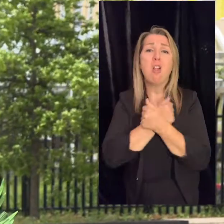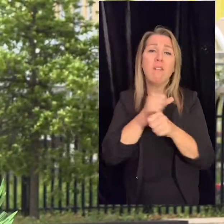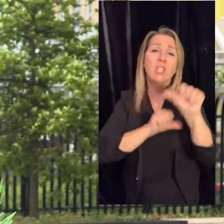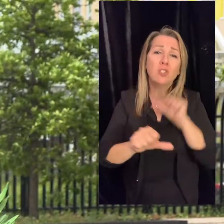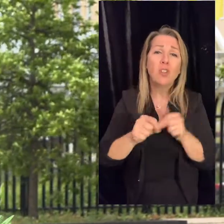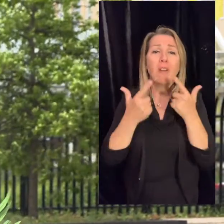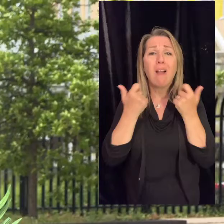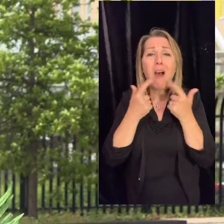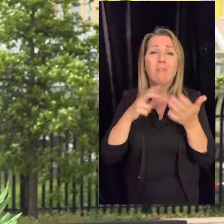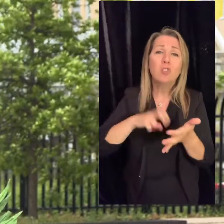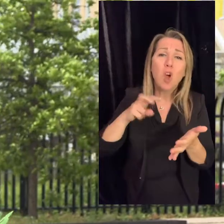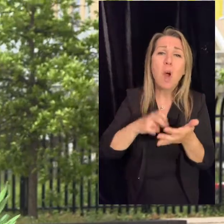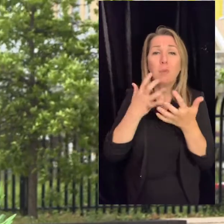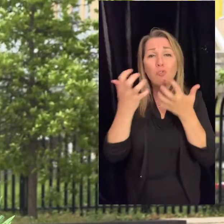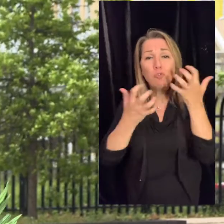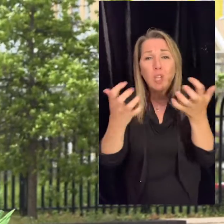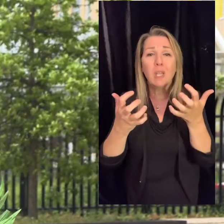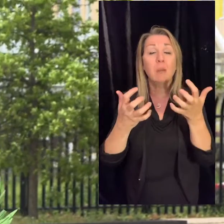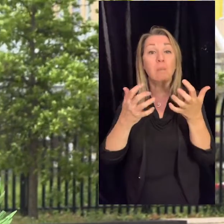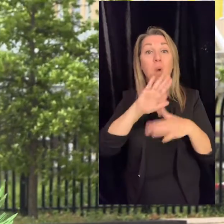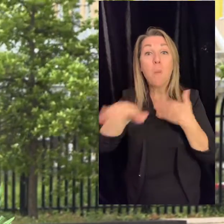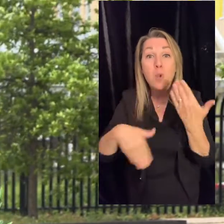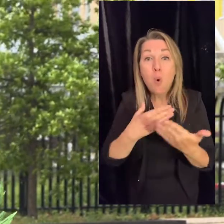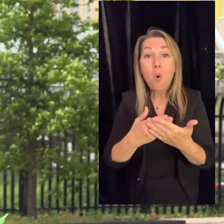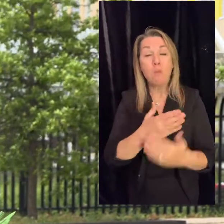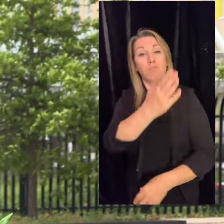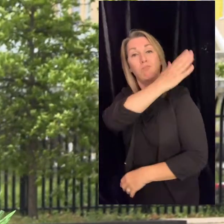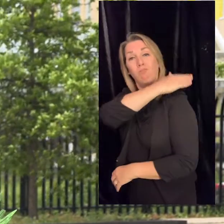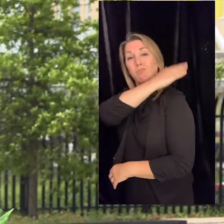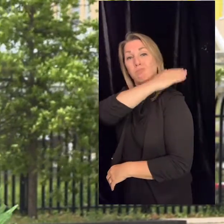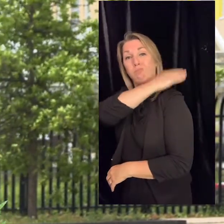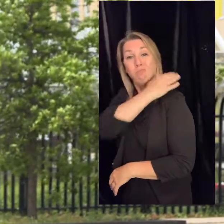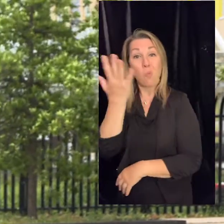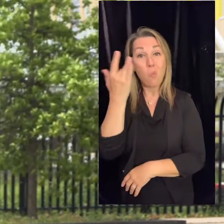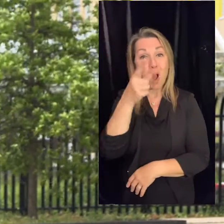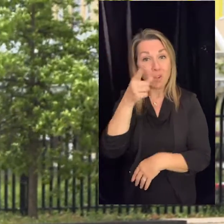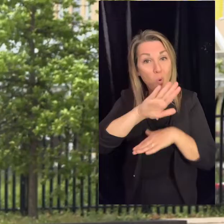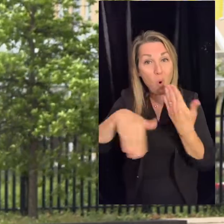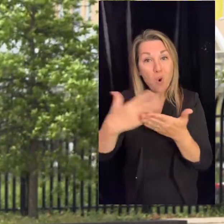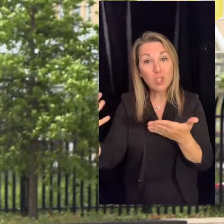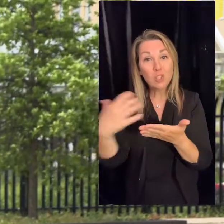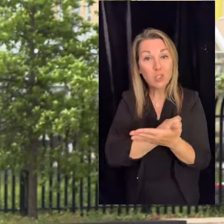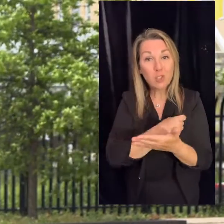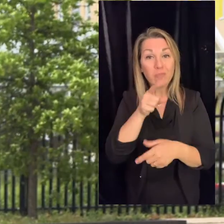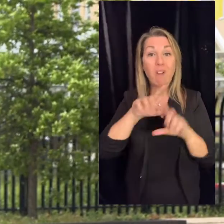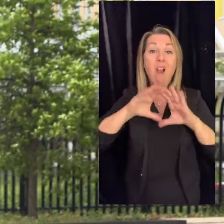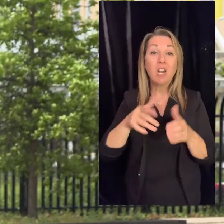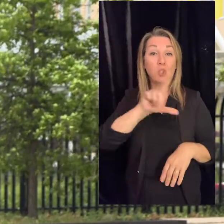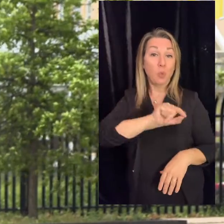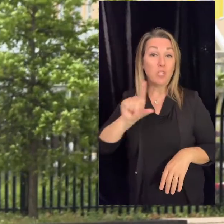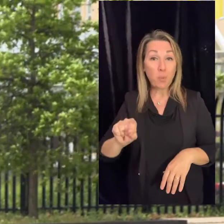laugh, jump and scream. Give yourself a pat on the back because you all deserve it. You're the class of